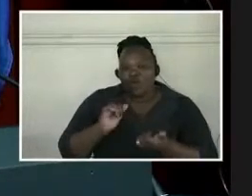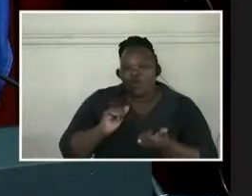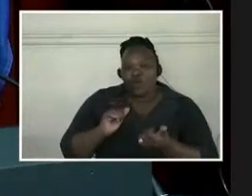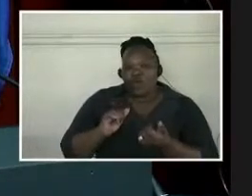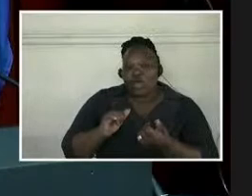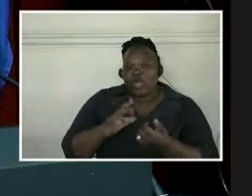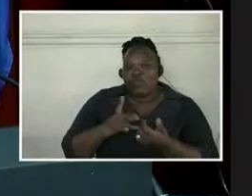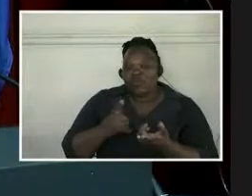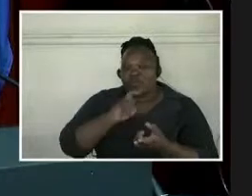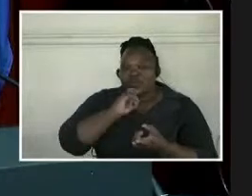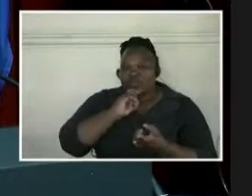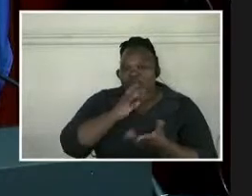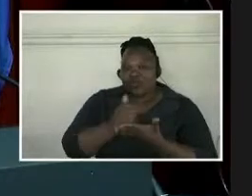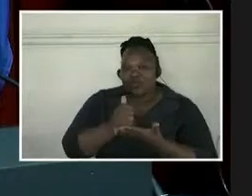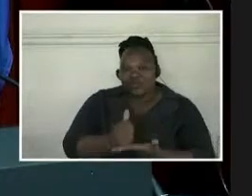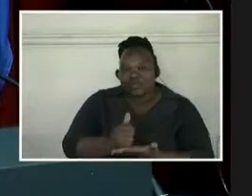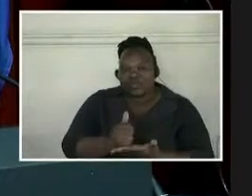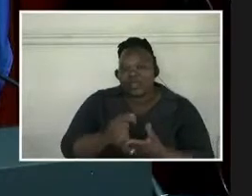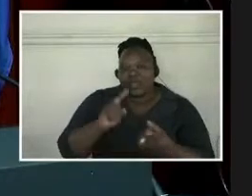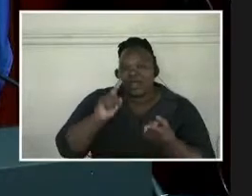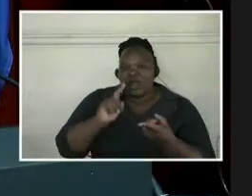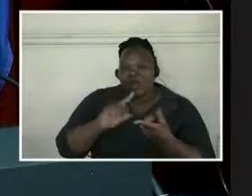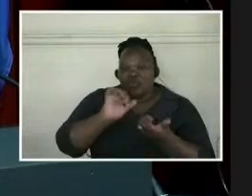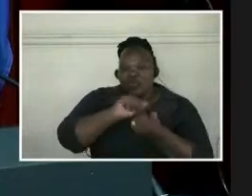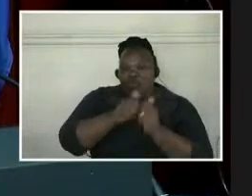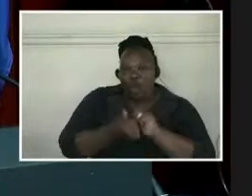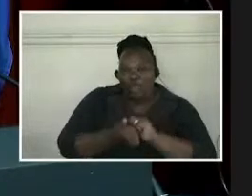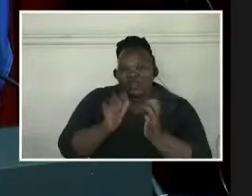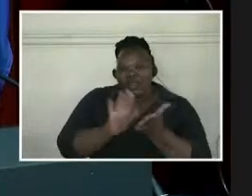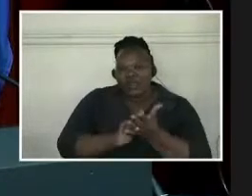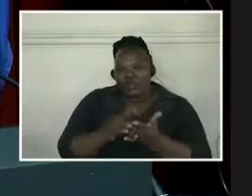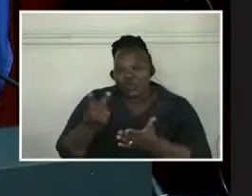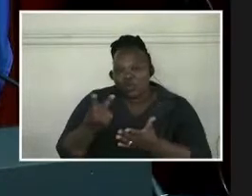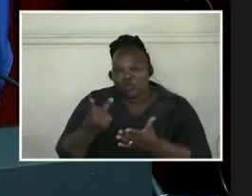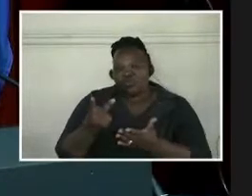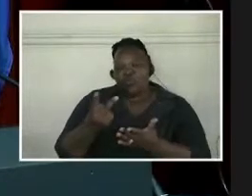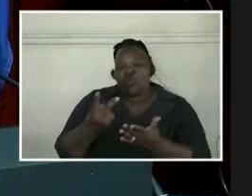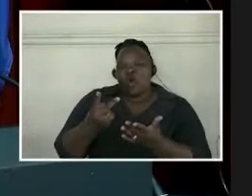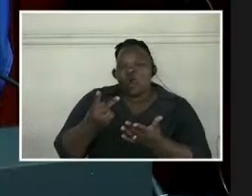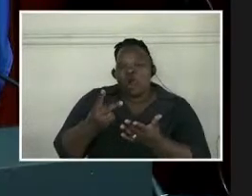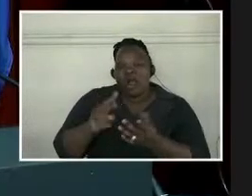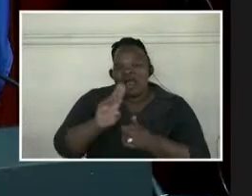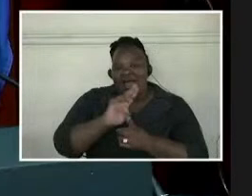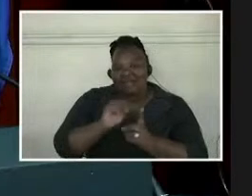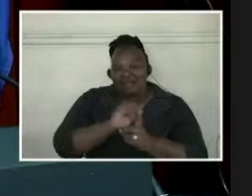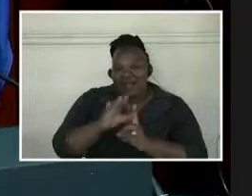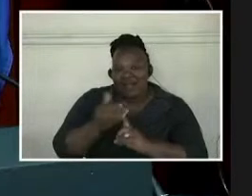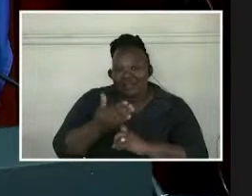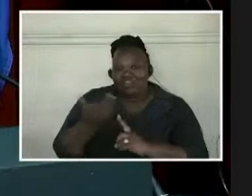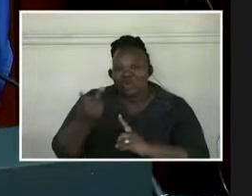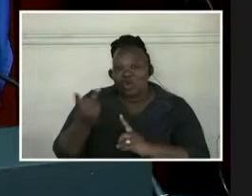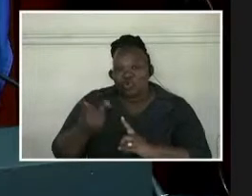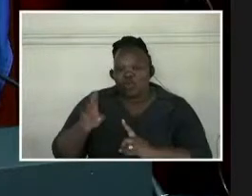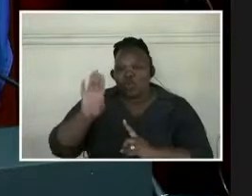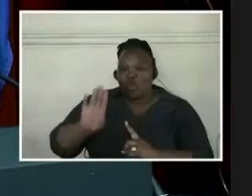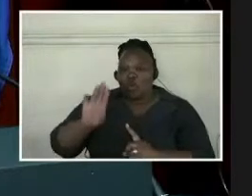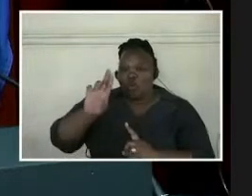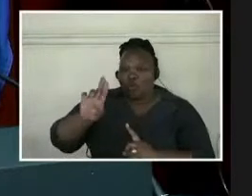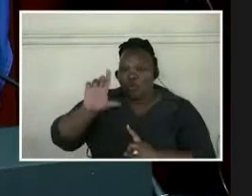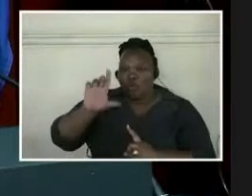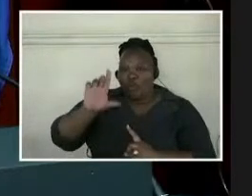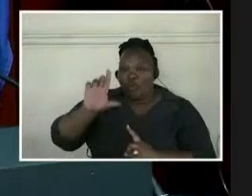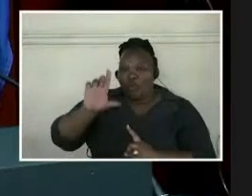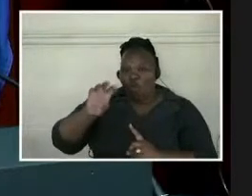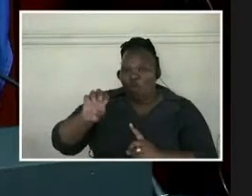that we have identified for such facility is the bulwark center in doctor kosazana la